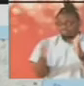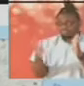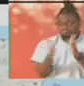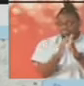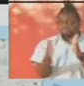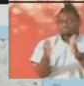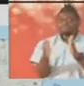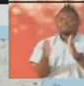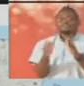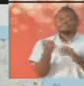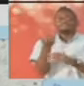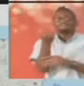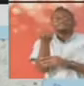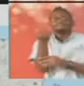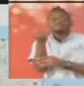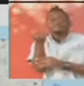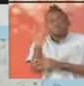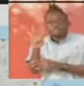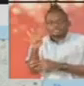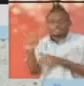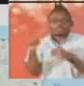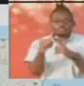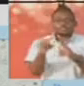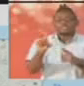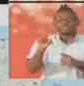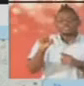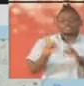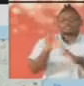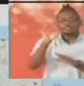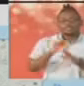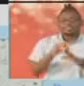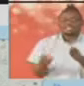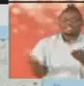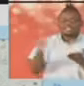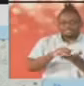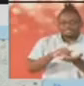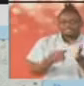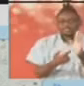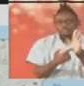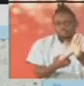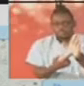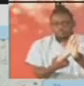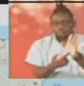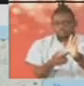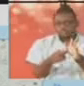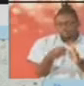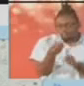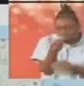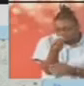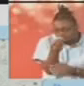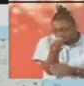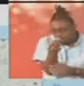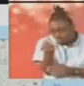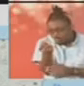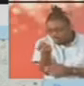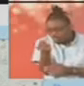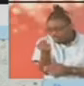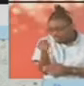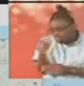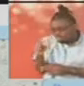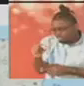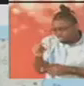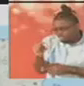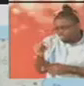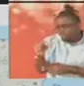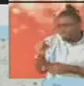see fewer cases in Nariva Mayaro, St. Andrew, St. David, and St. George Central, with again more cases